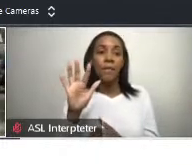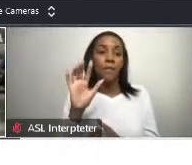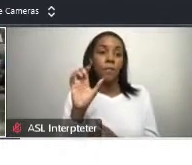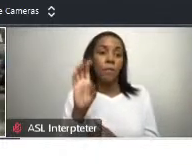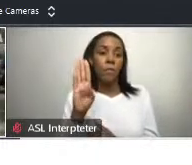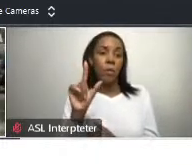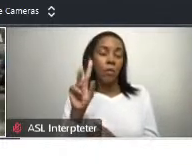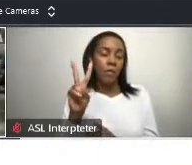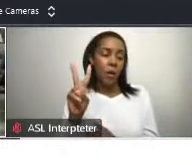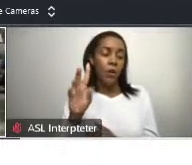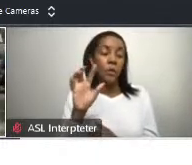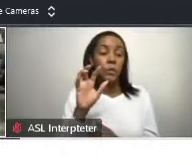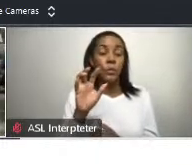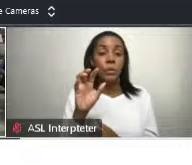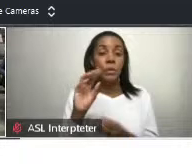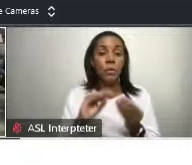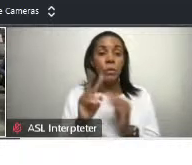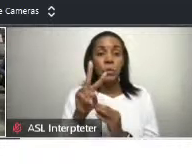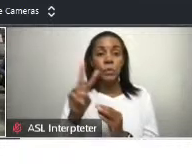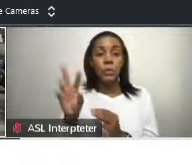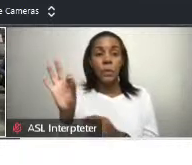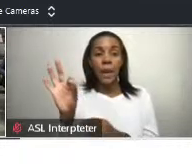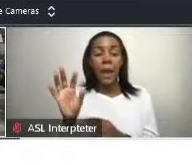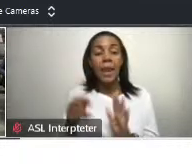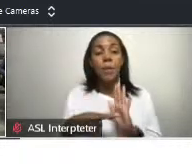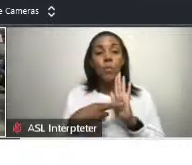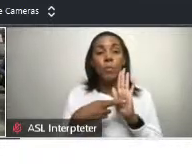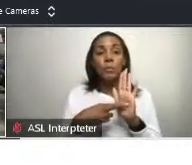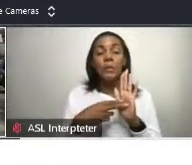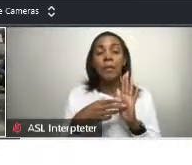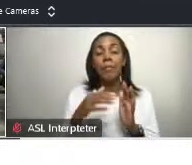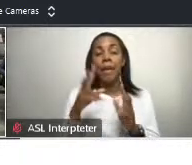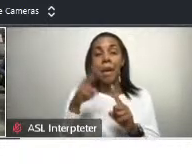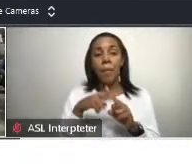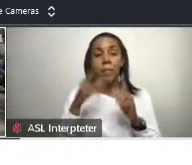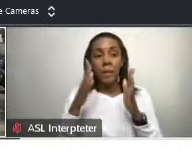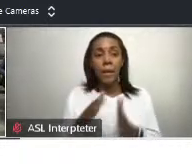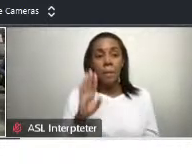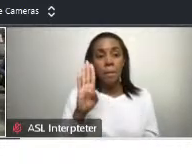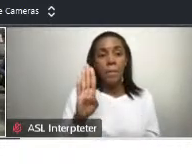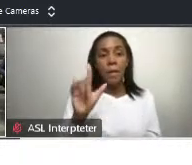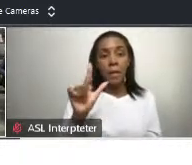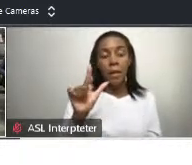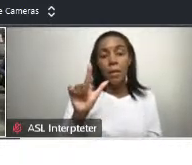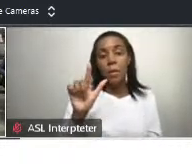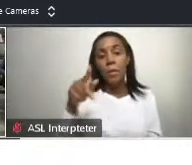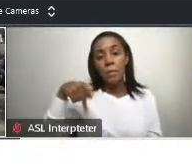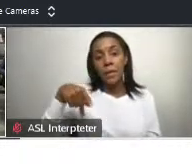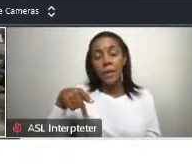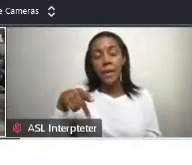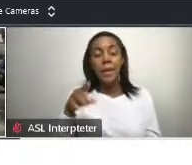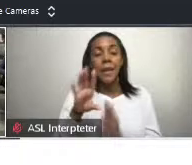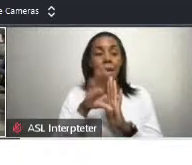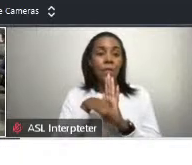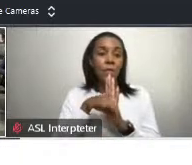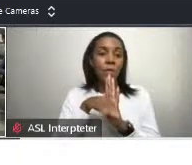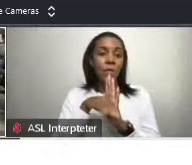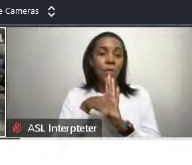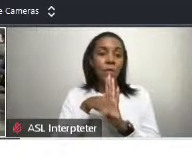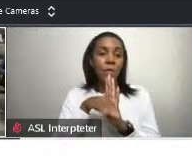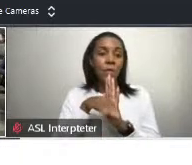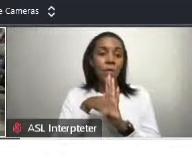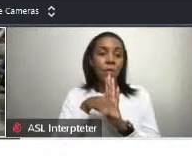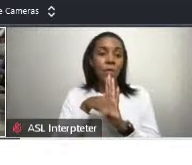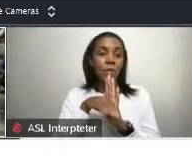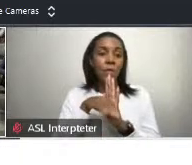here in Memphis. I'm representing the applicant, BLP Film Studios. In answer to your